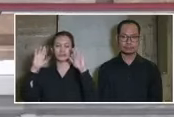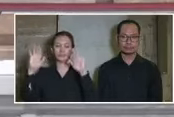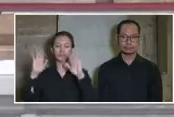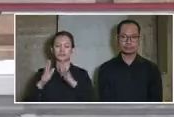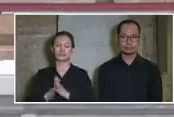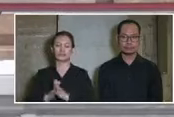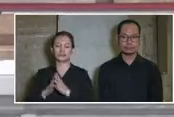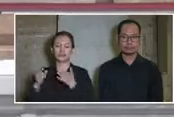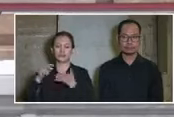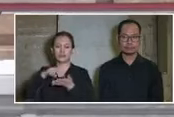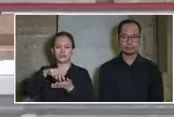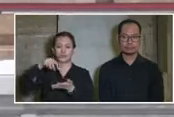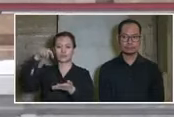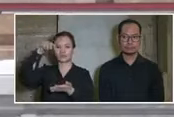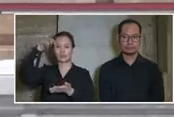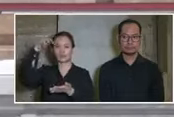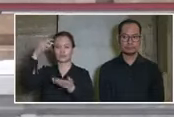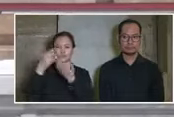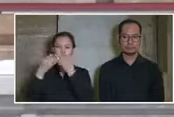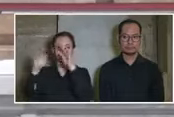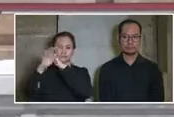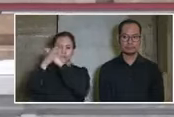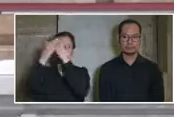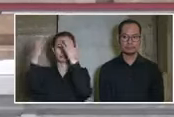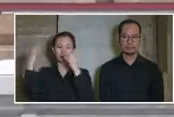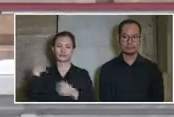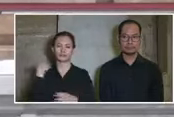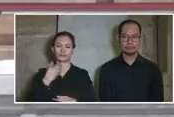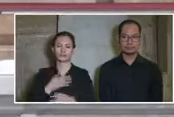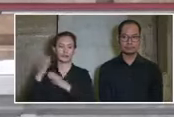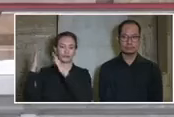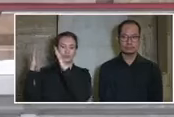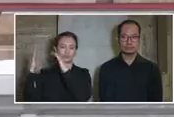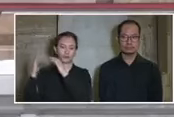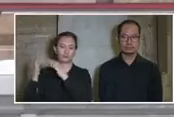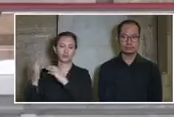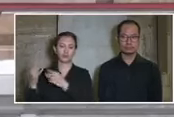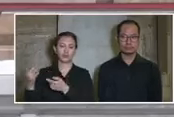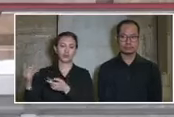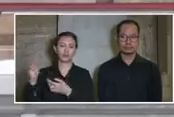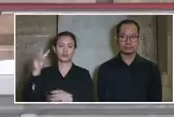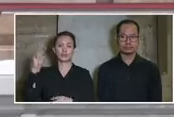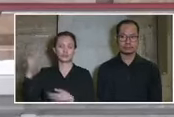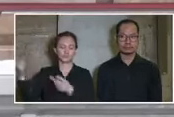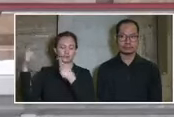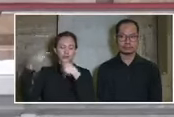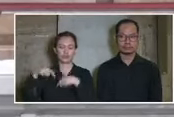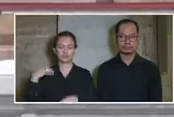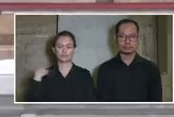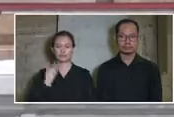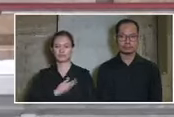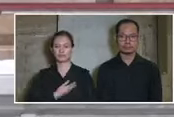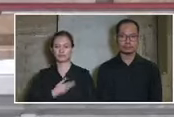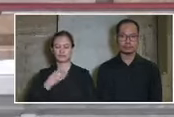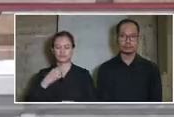and ascension into heaven, and as we look forward to his second coming, we offer you in